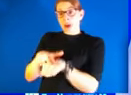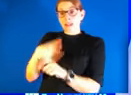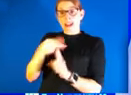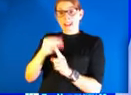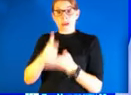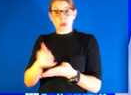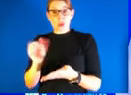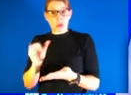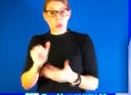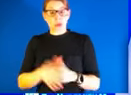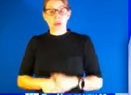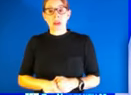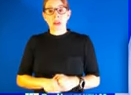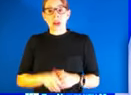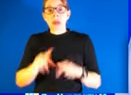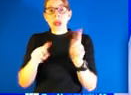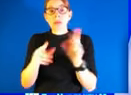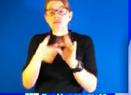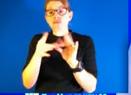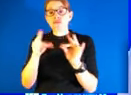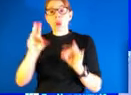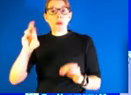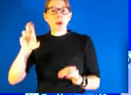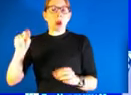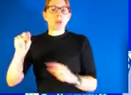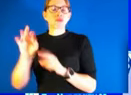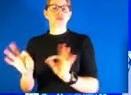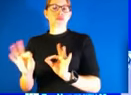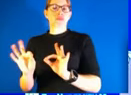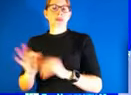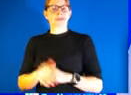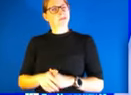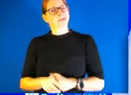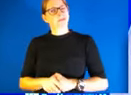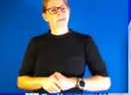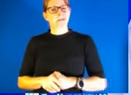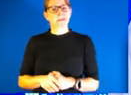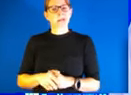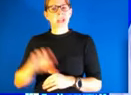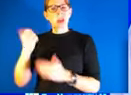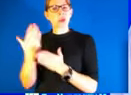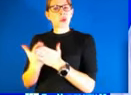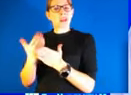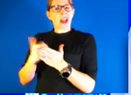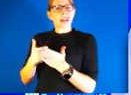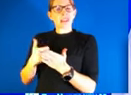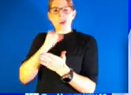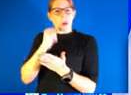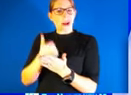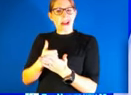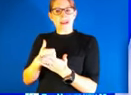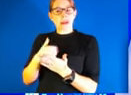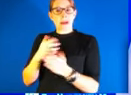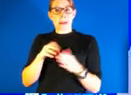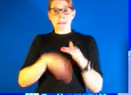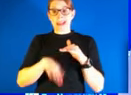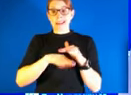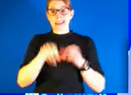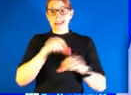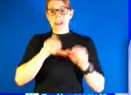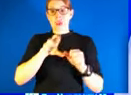but I think just saying that Omicron is less severe, I don't know other proof that we have, either basic science or clinical proof